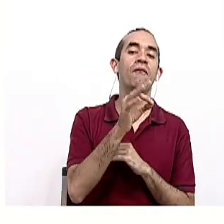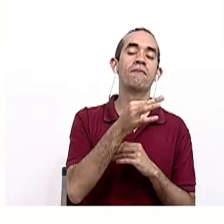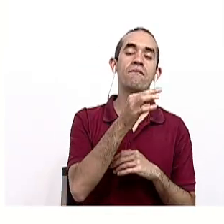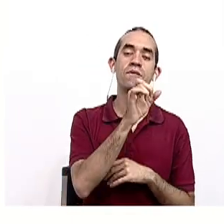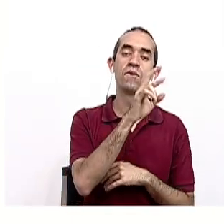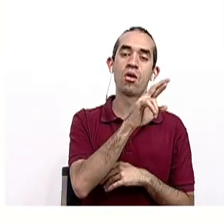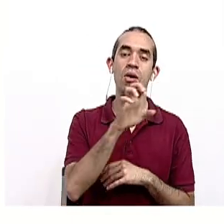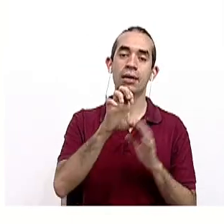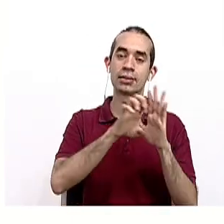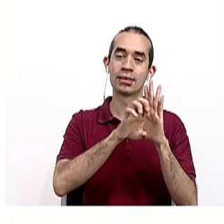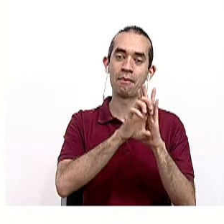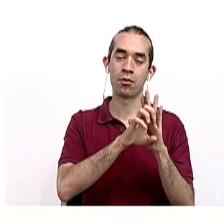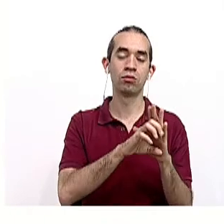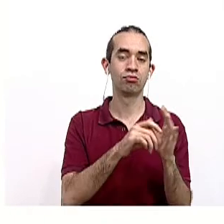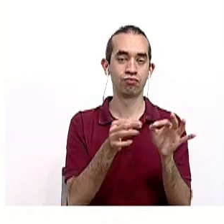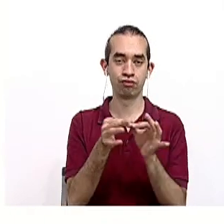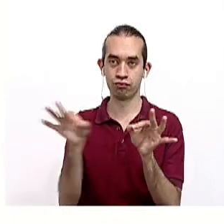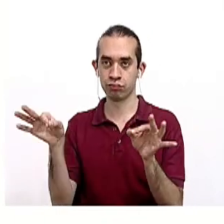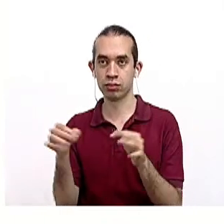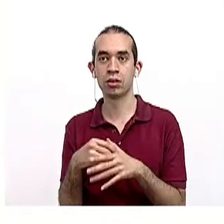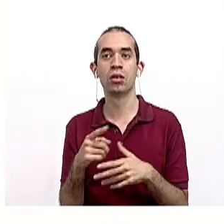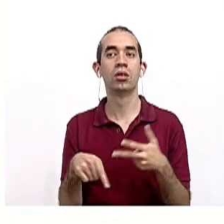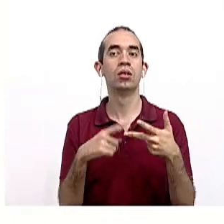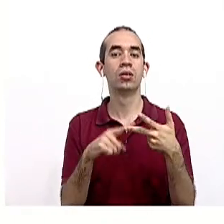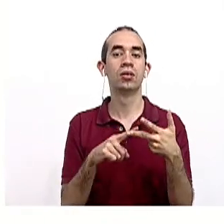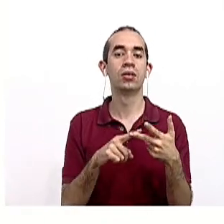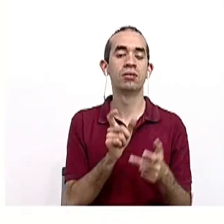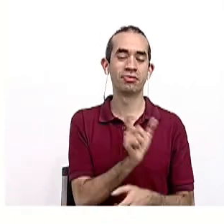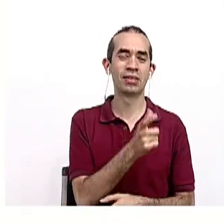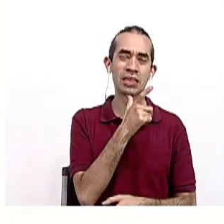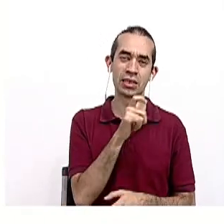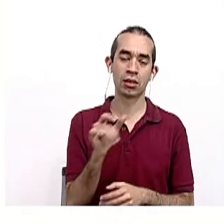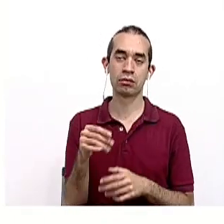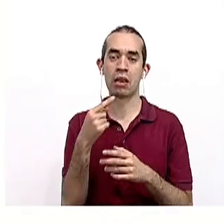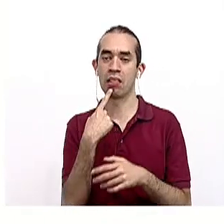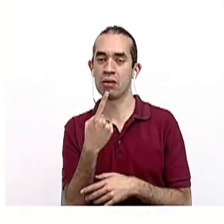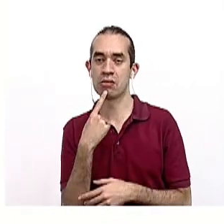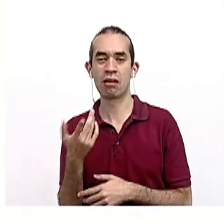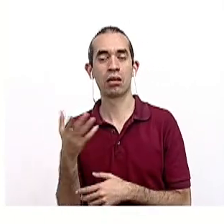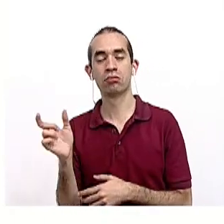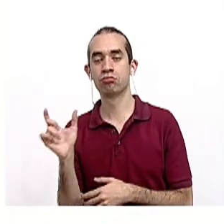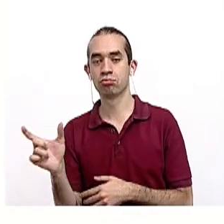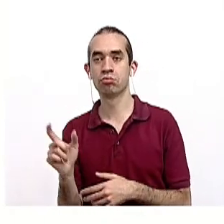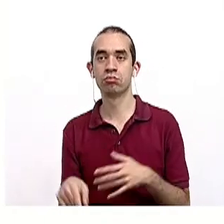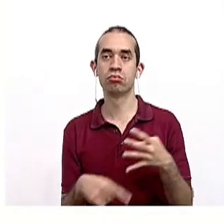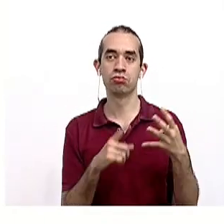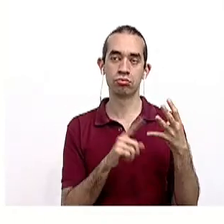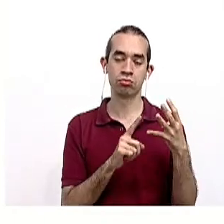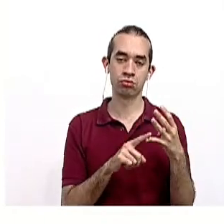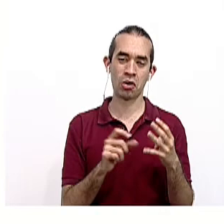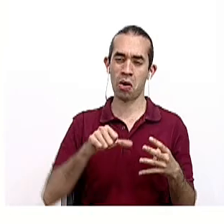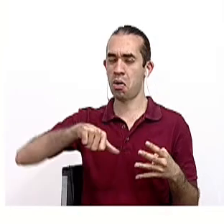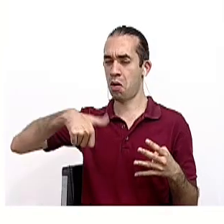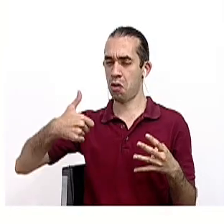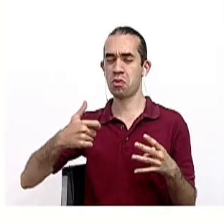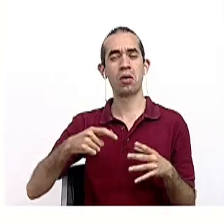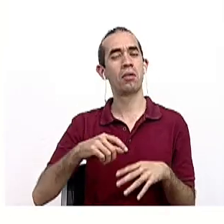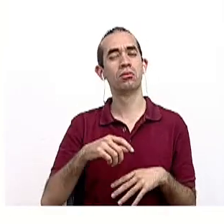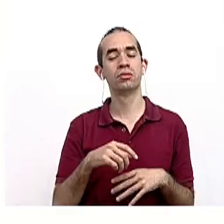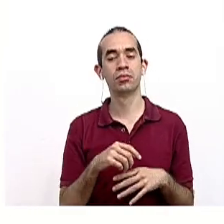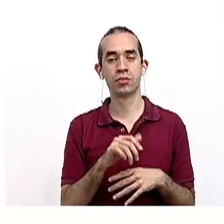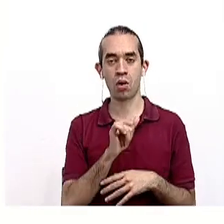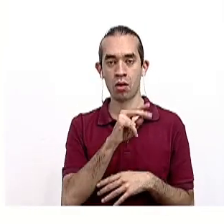Mentions that, like Adisa mentions that. On the other hand, that is to show something that is